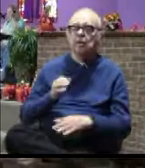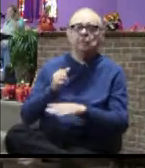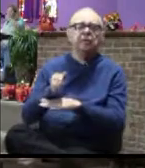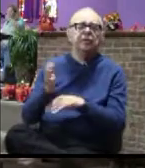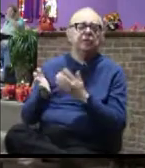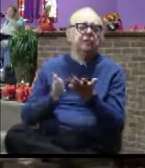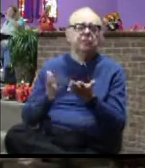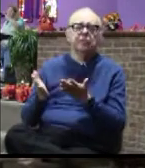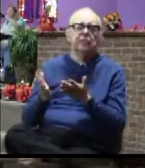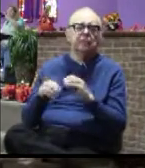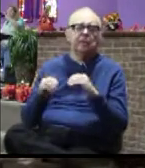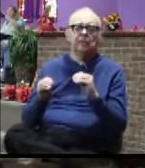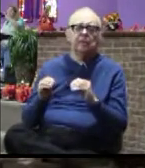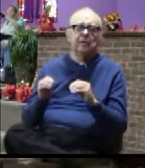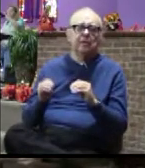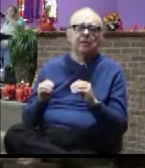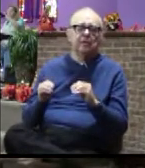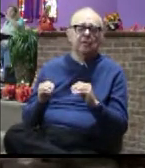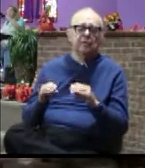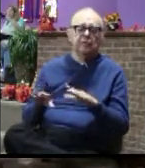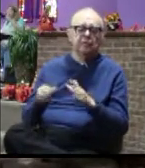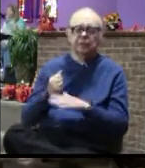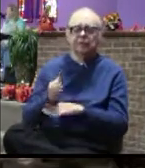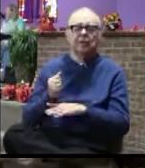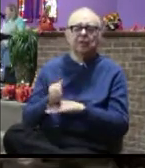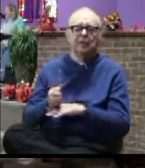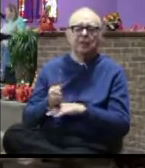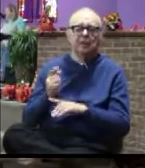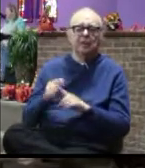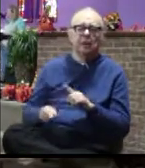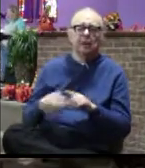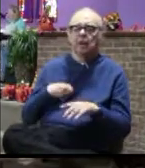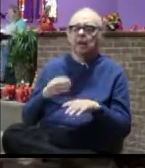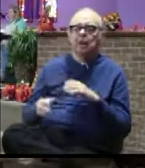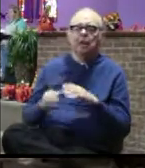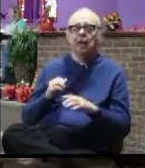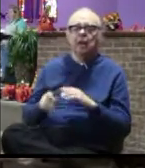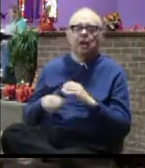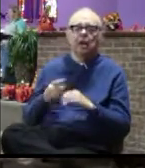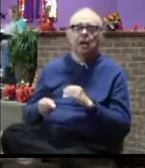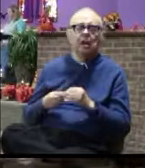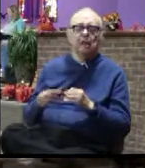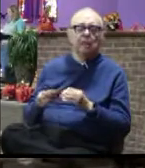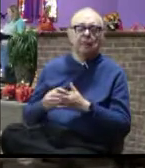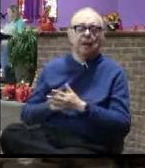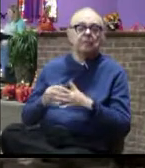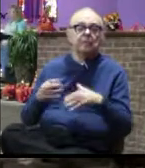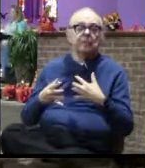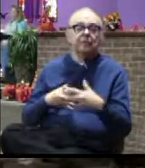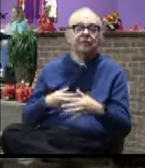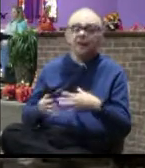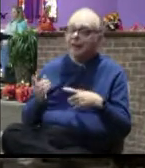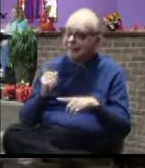self-serve things where you got to scan them yourself because I can't have a conversation with that stinking machine